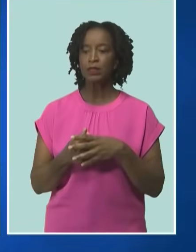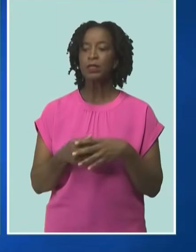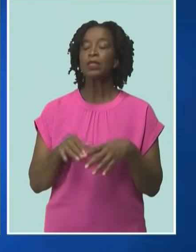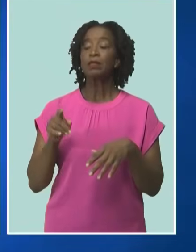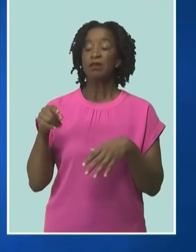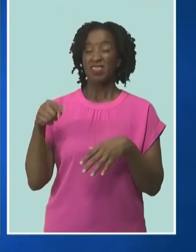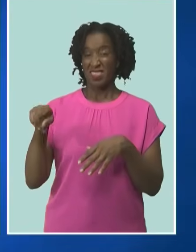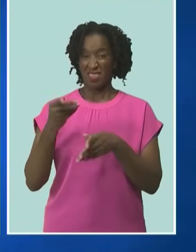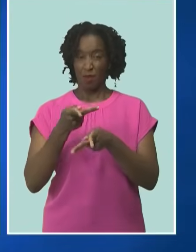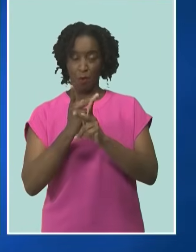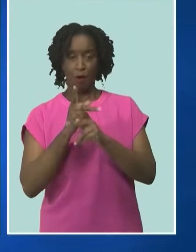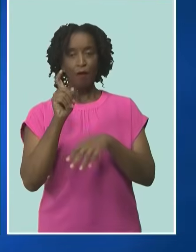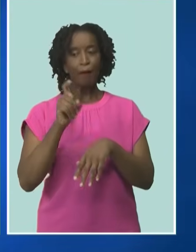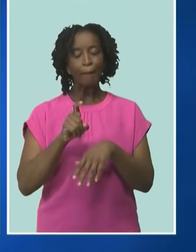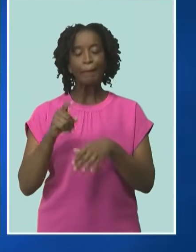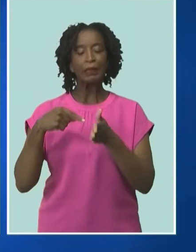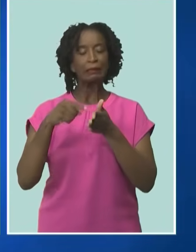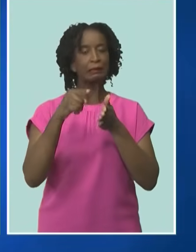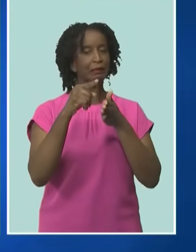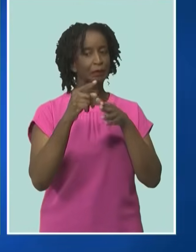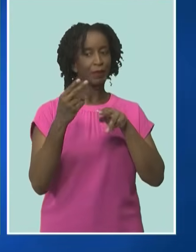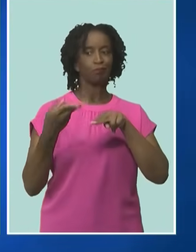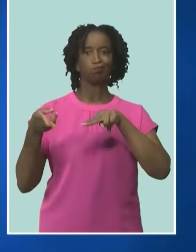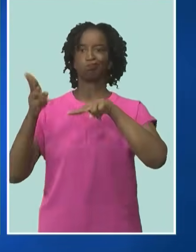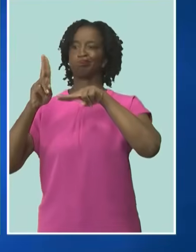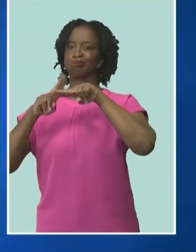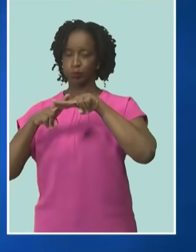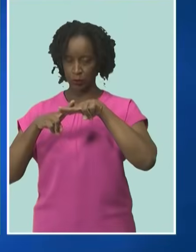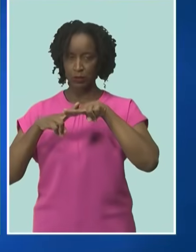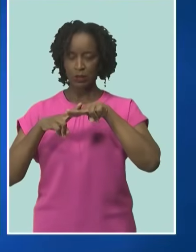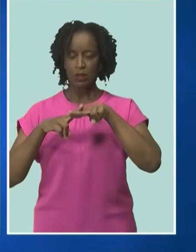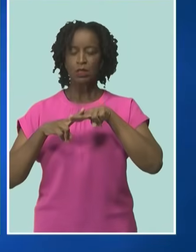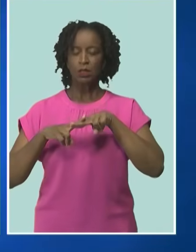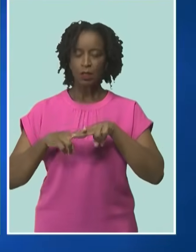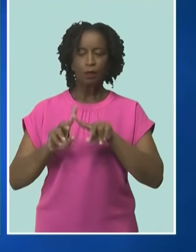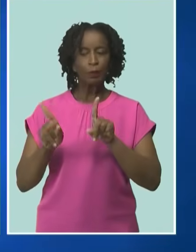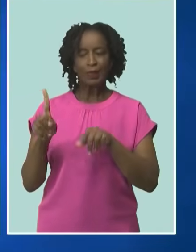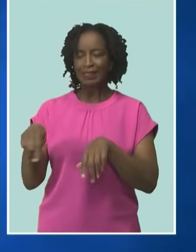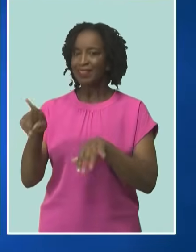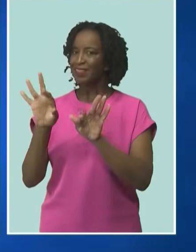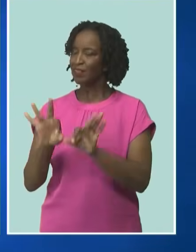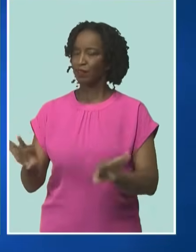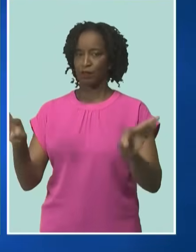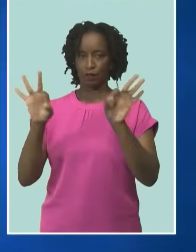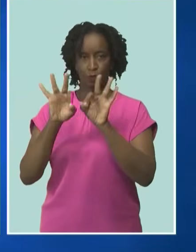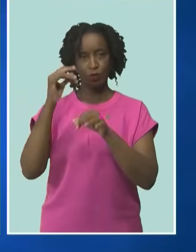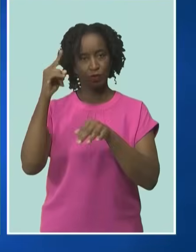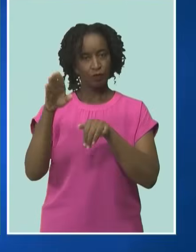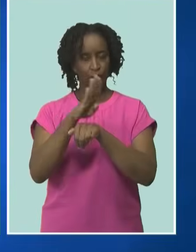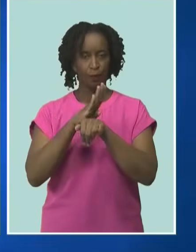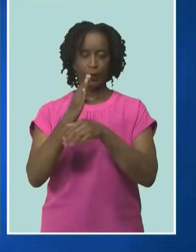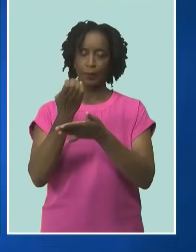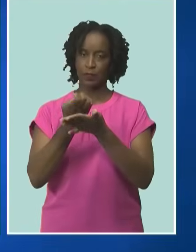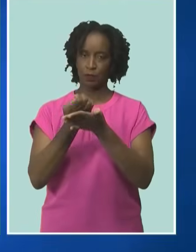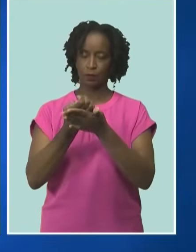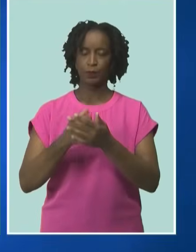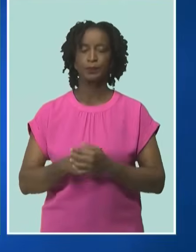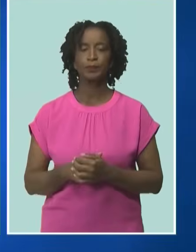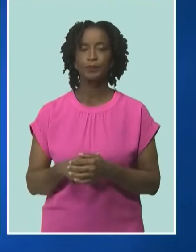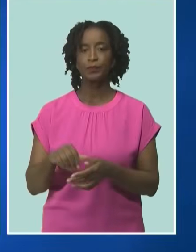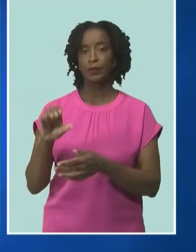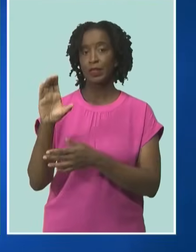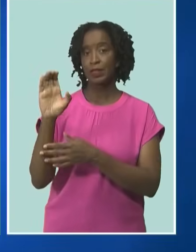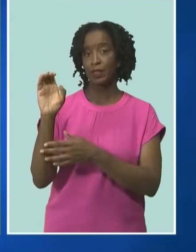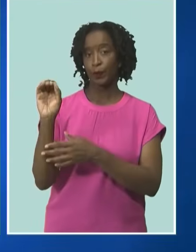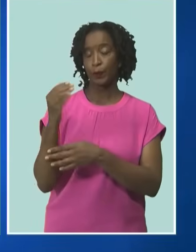rates as well, but yet they are vital to the resilience and to the growth of the Barbadian economy. Chief Executive Officer